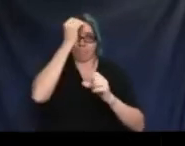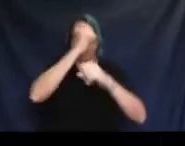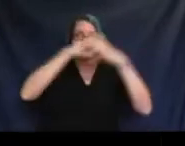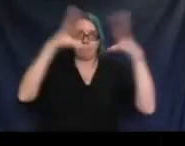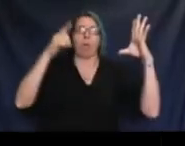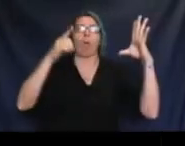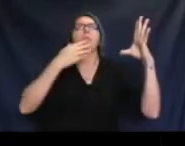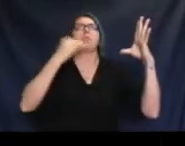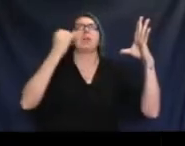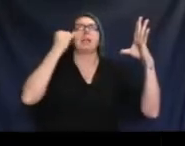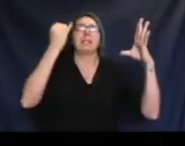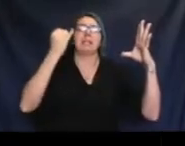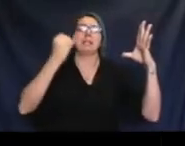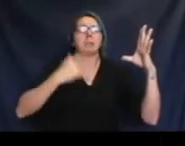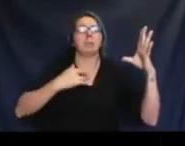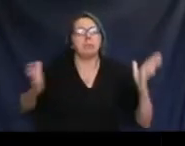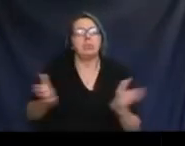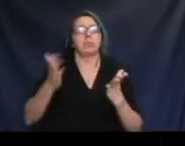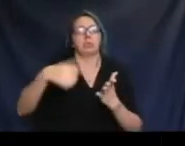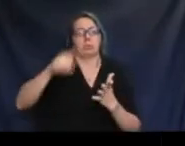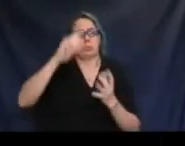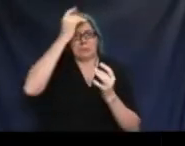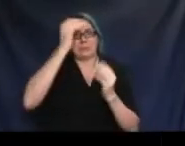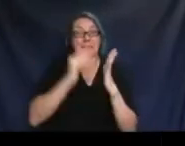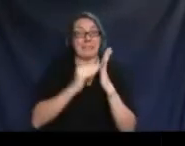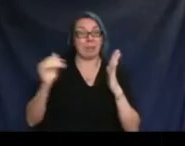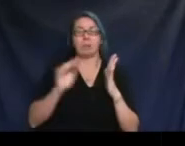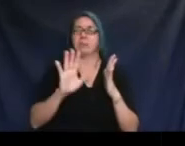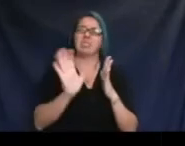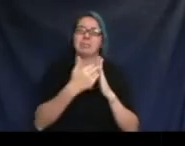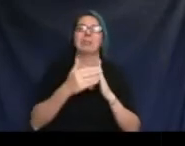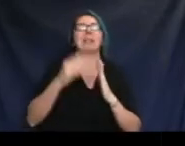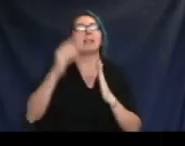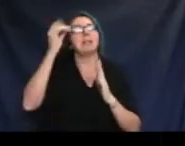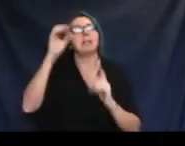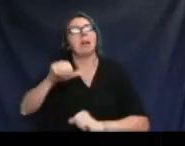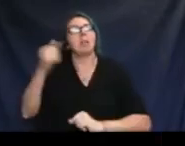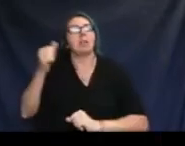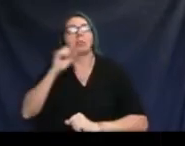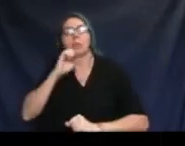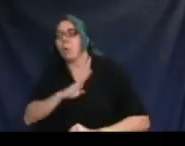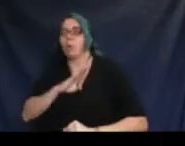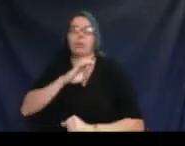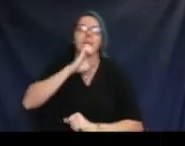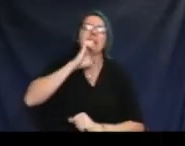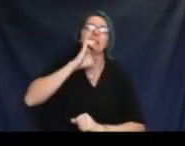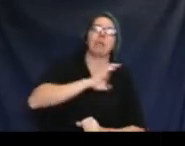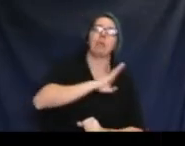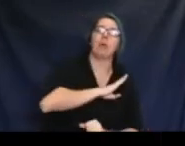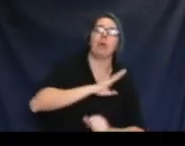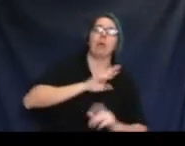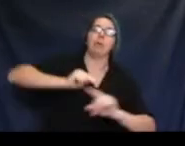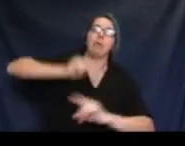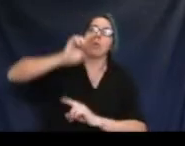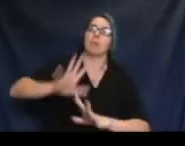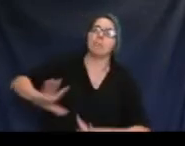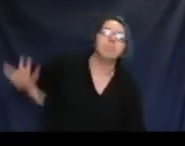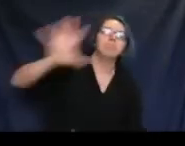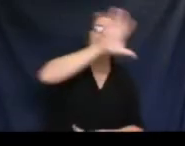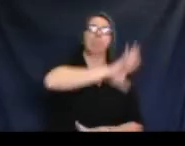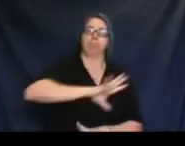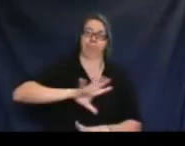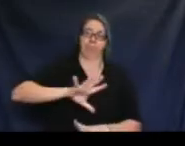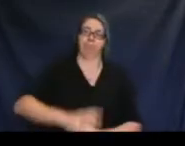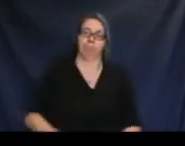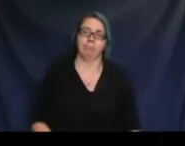other areas of the city. We are going to have, as part of our ArtworxTO program, a network of community cultural